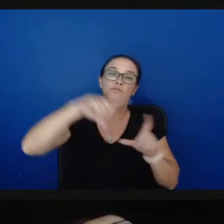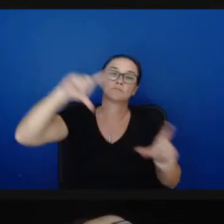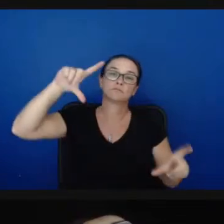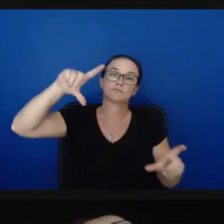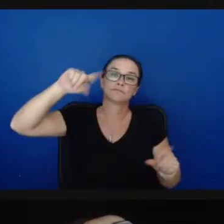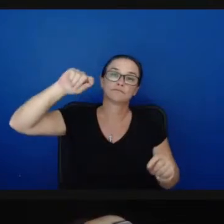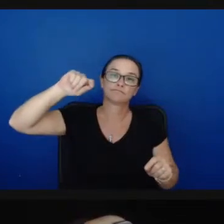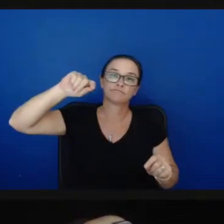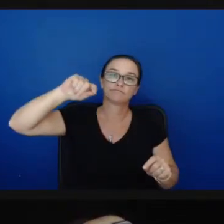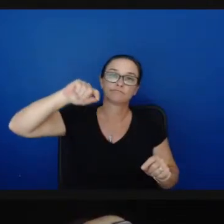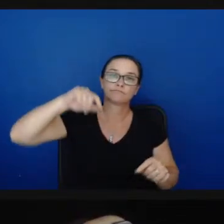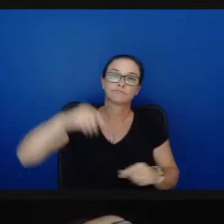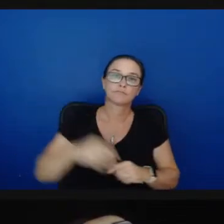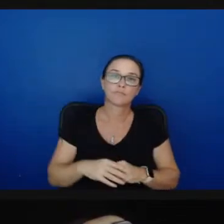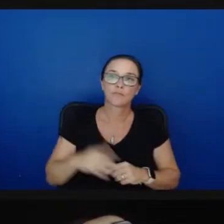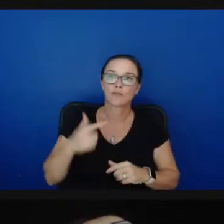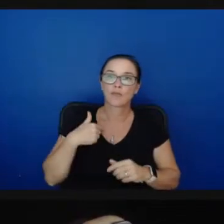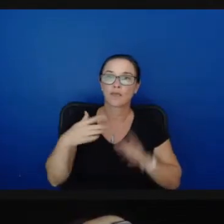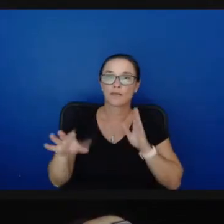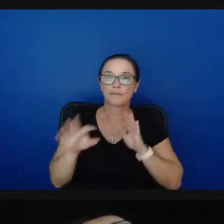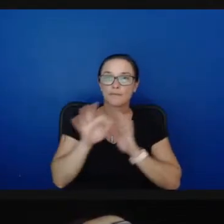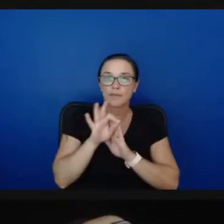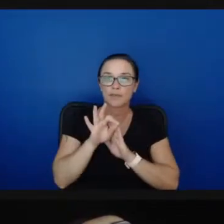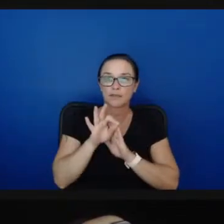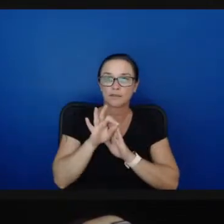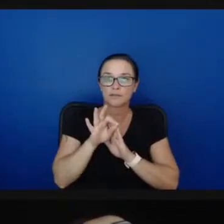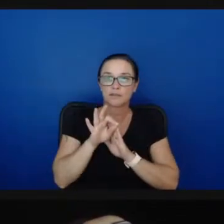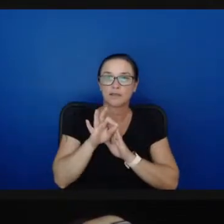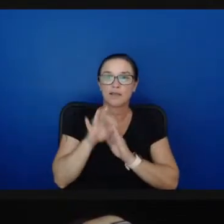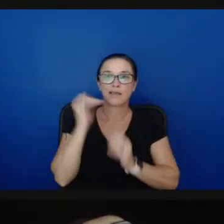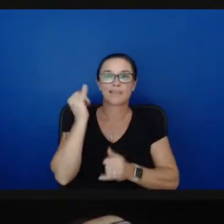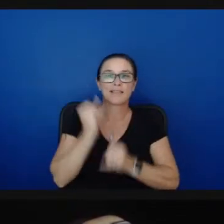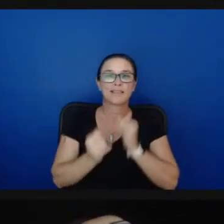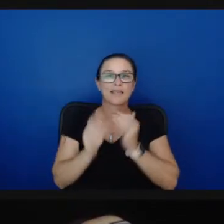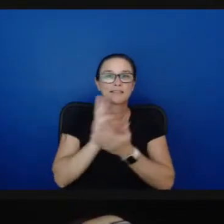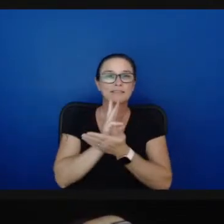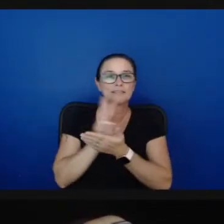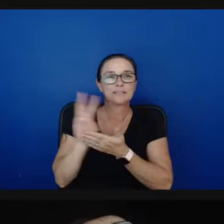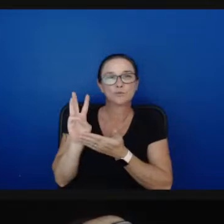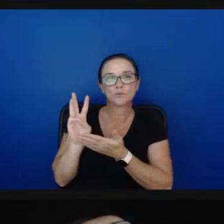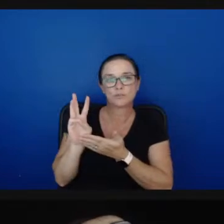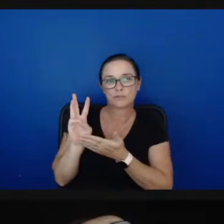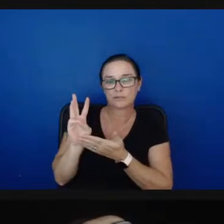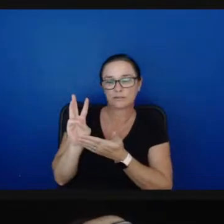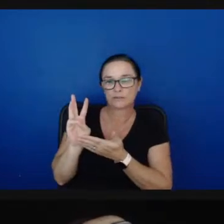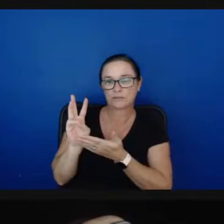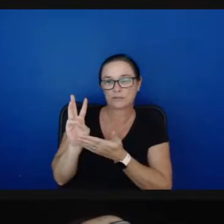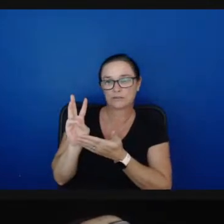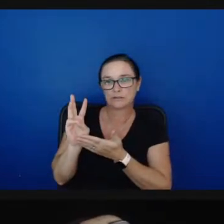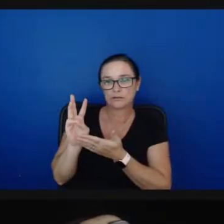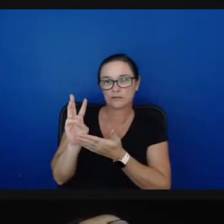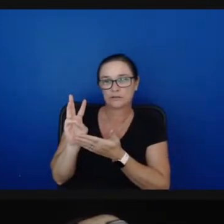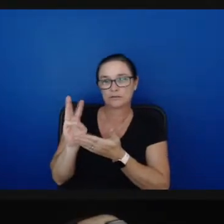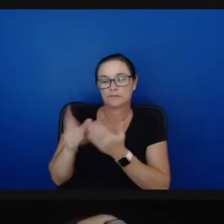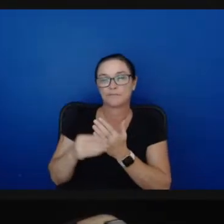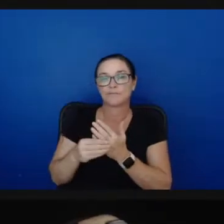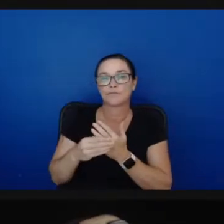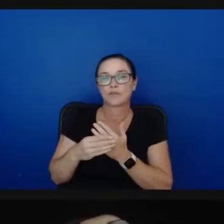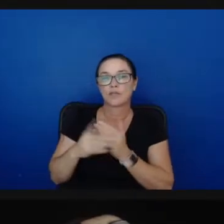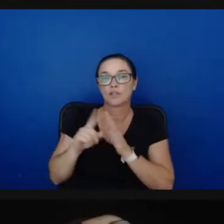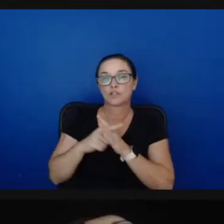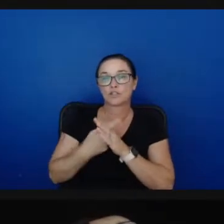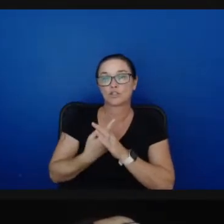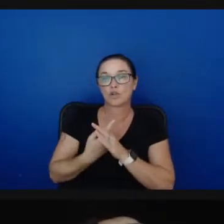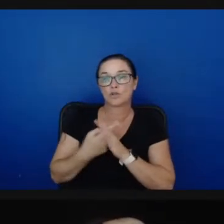and I've selected here the full last 6 weeks, so the full event here, and starting off to show you guys